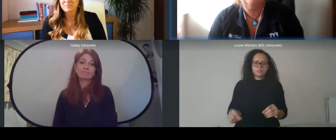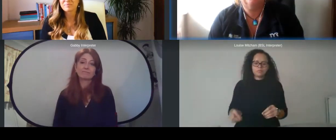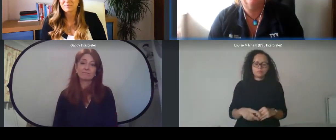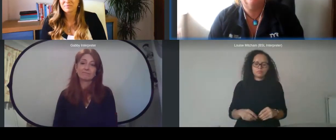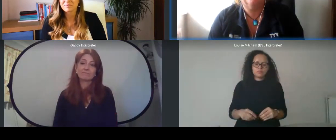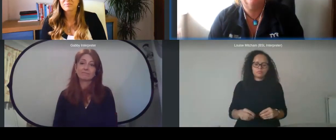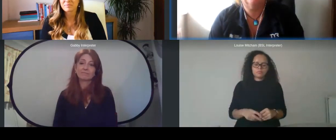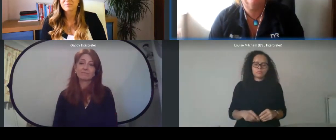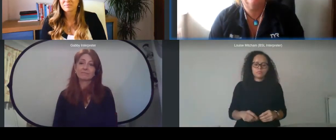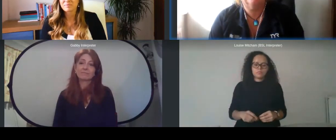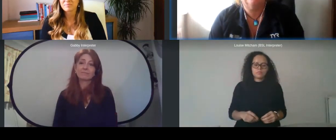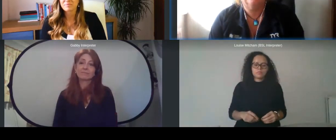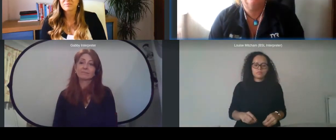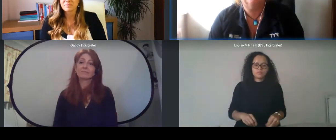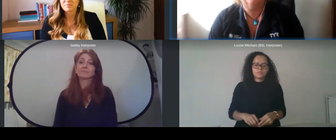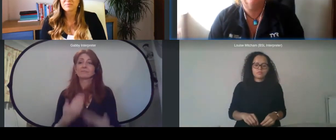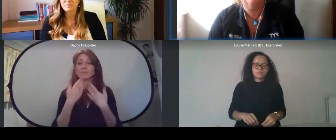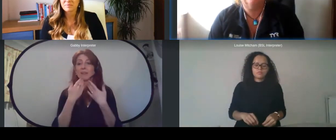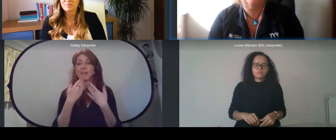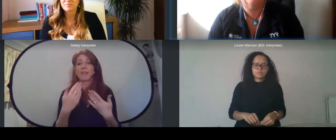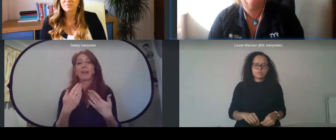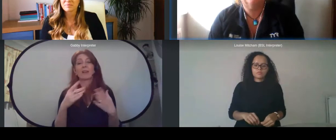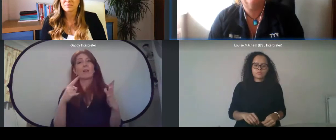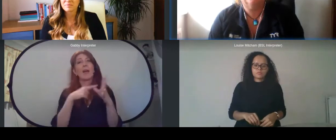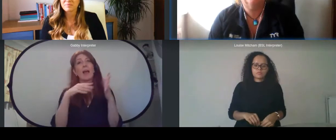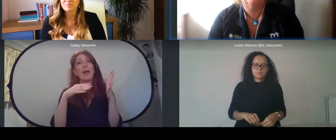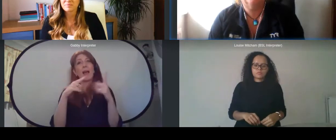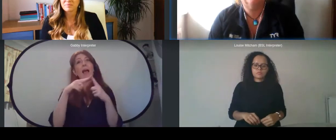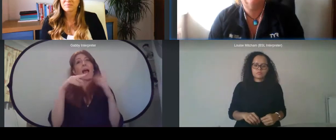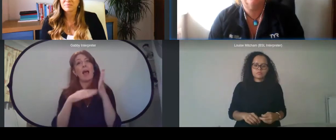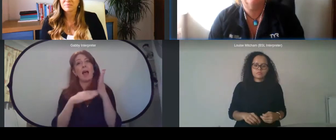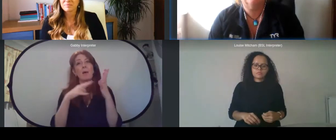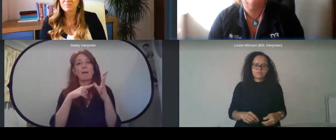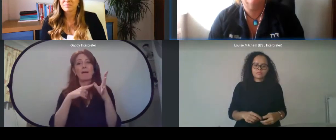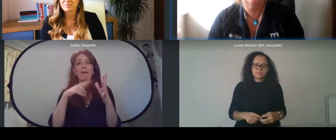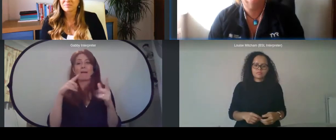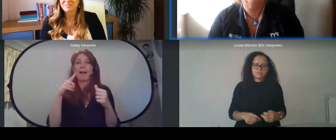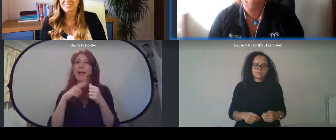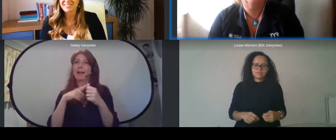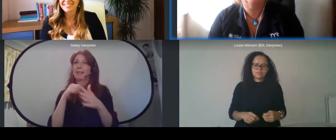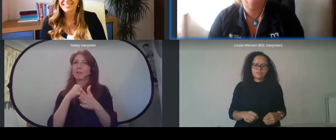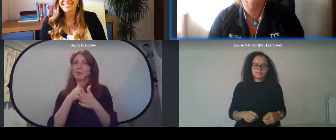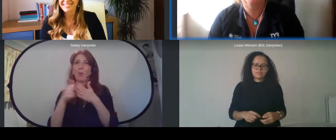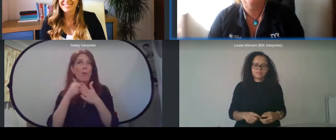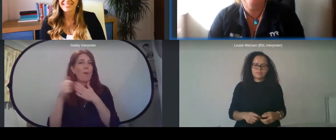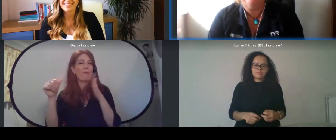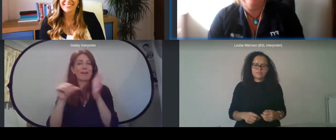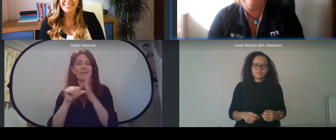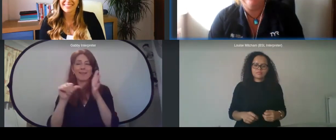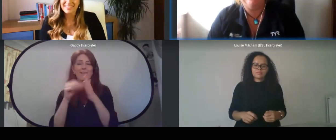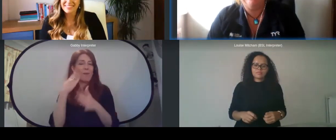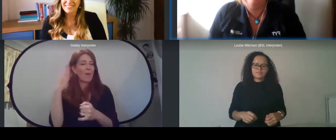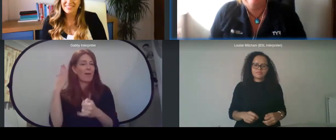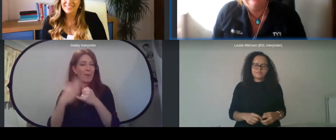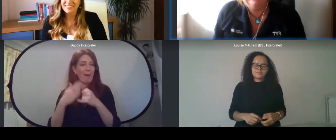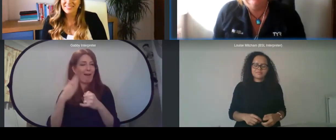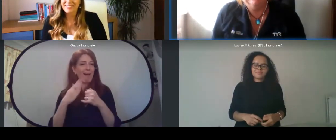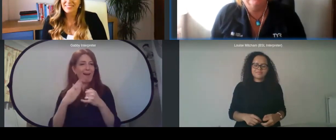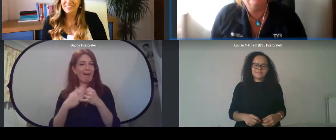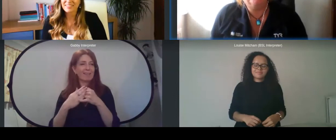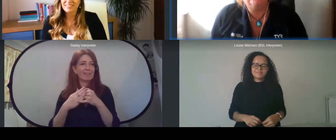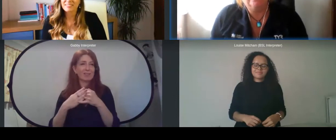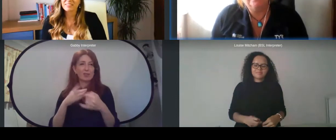Thank you, Emma Atkins. It's always tricky when you go last. It's like that element of trying to work out whether